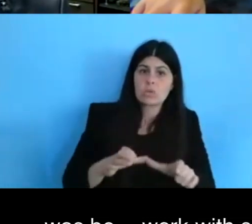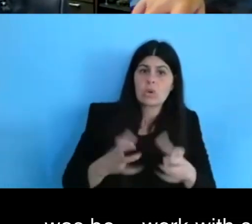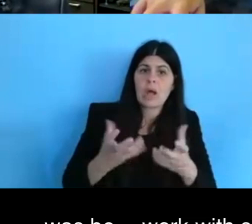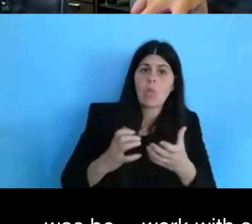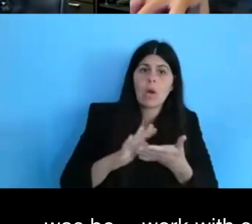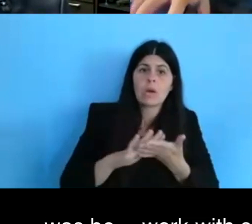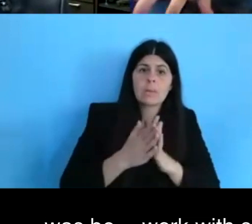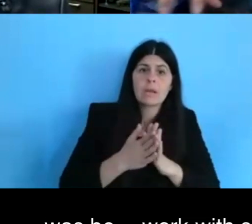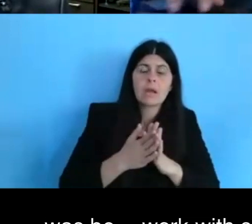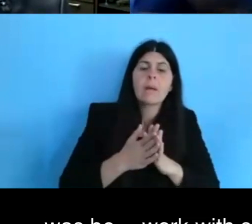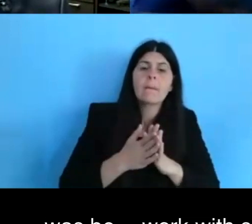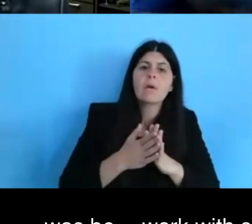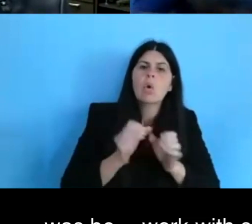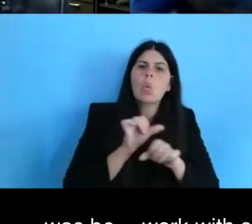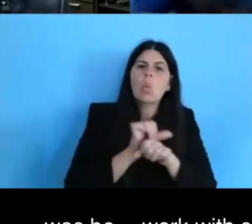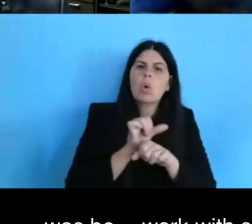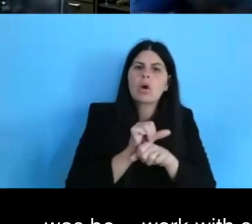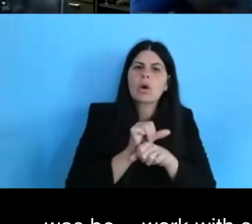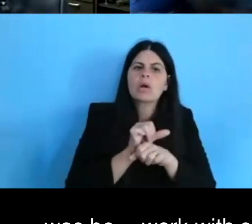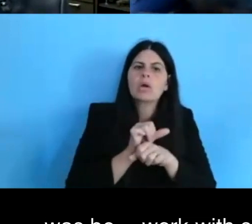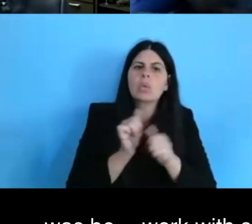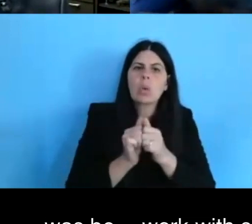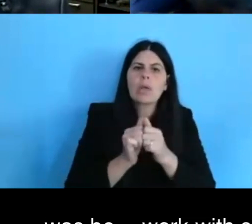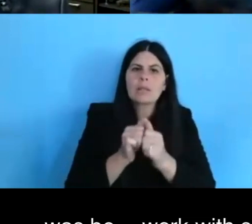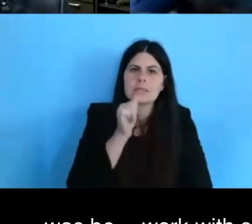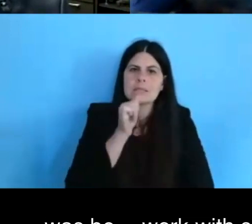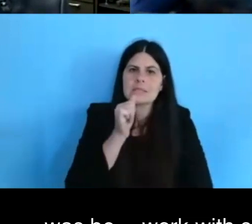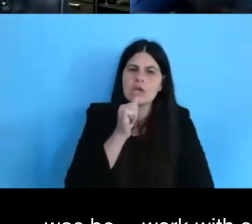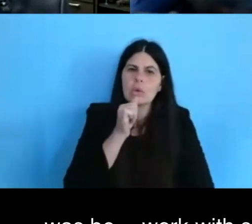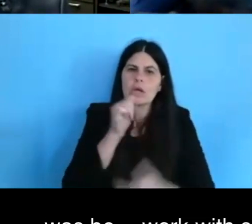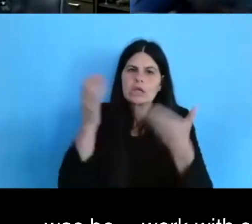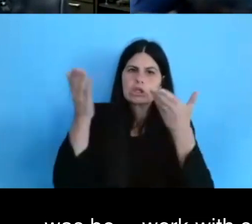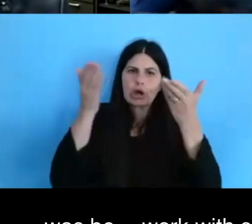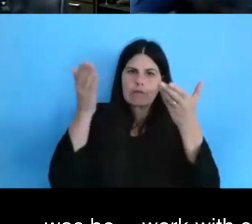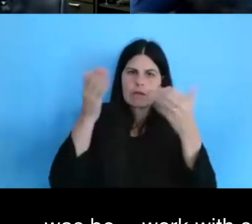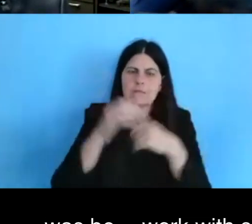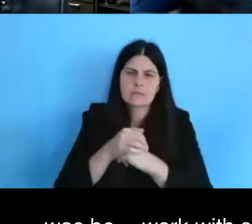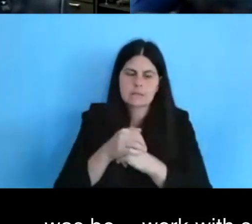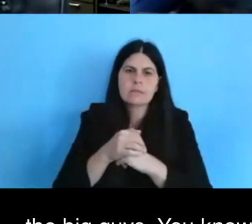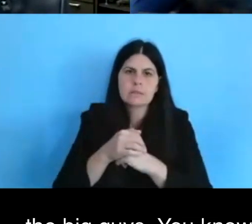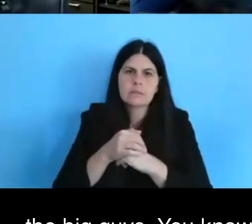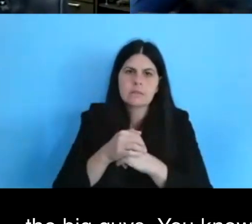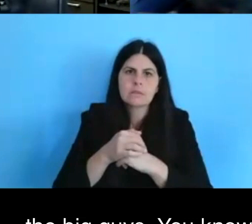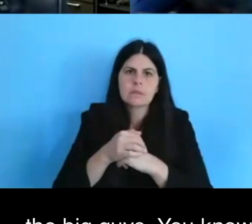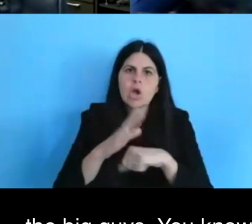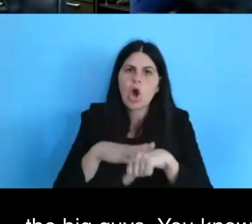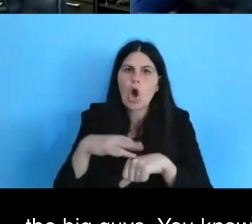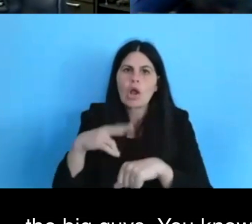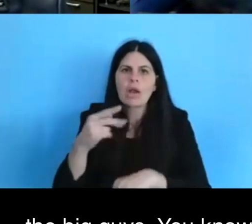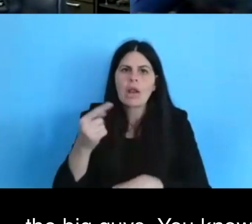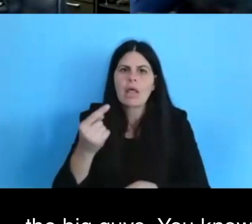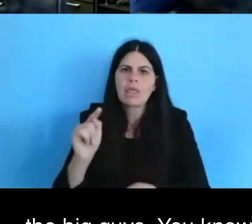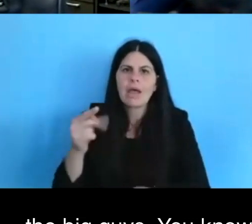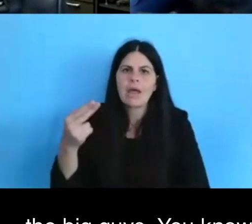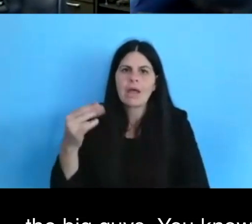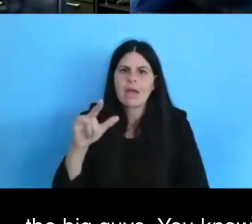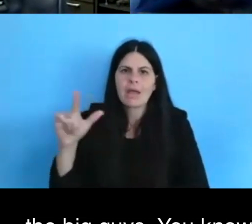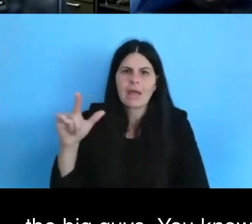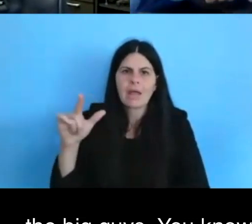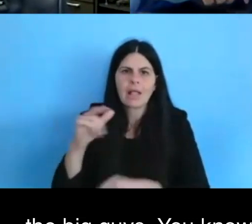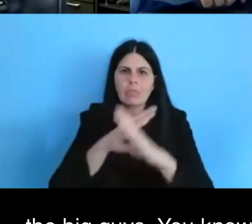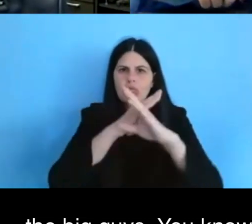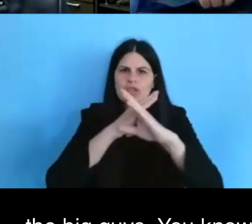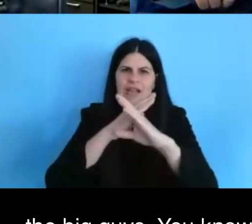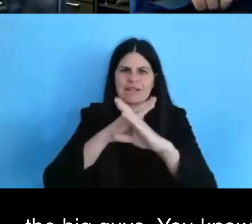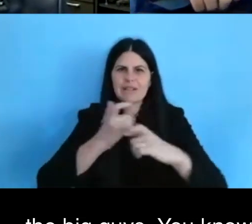with special forces, Secret Service, and be on the Hill, protecting the big guys, wear a nice suit and